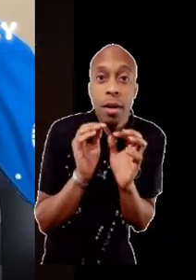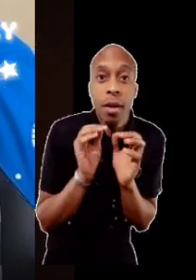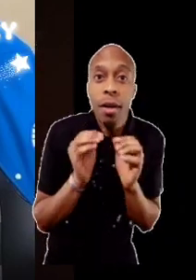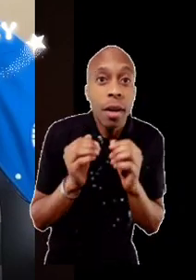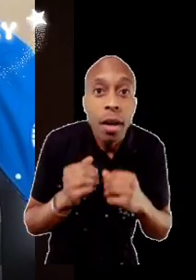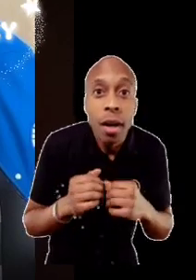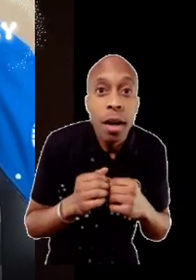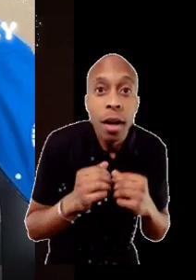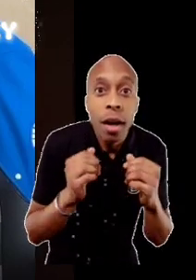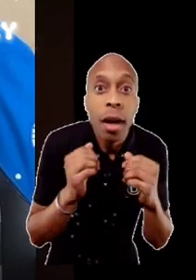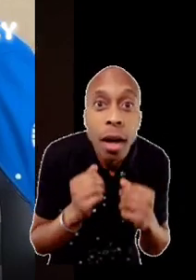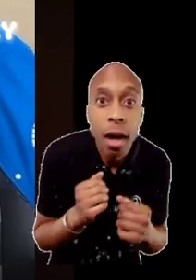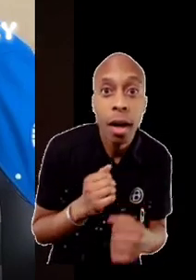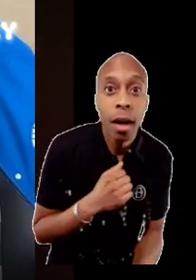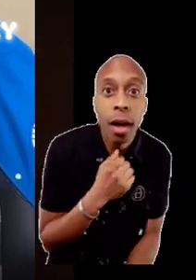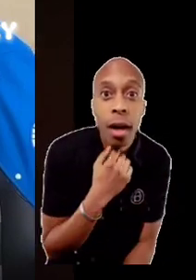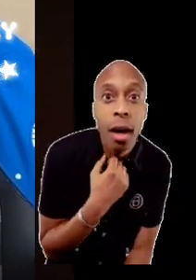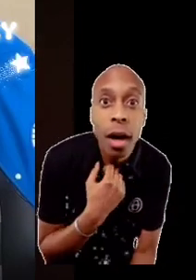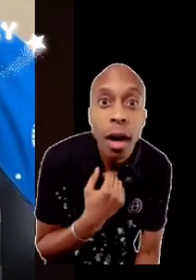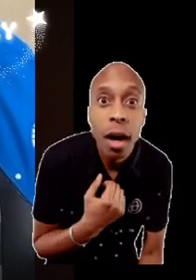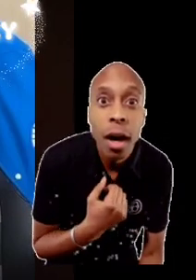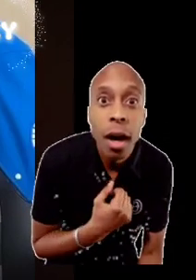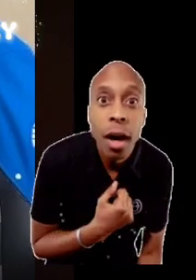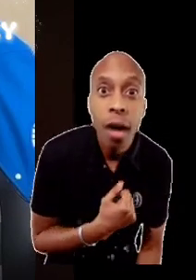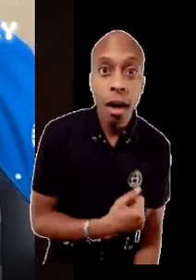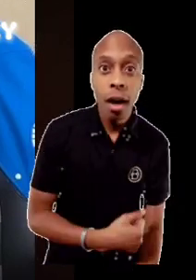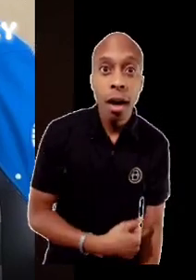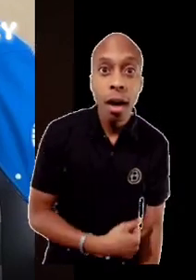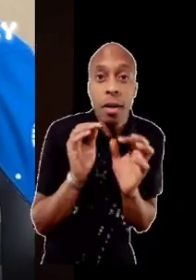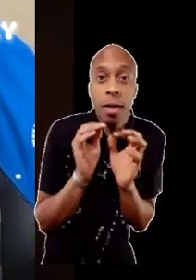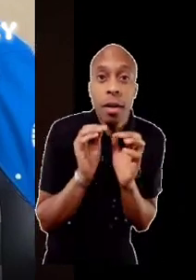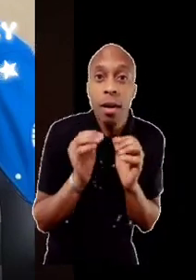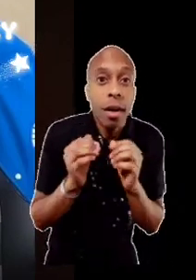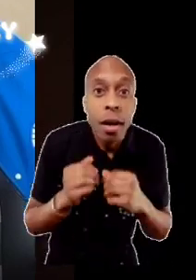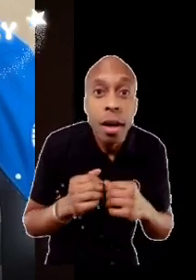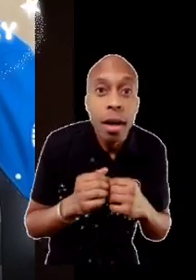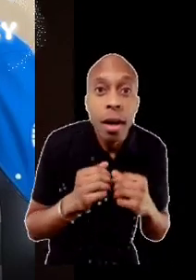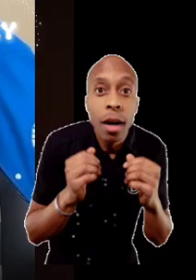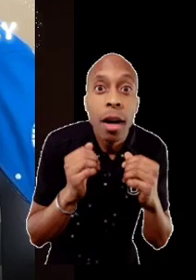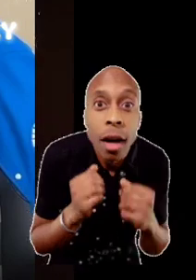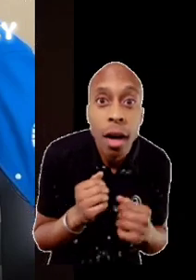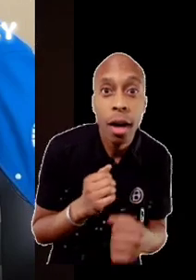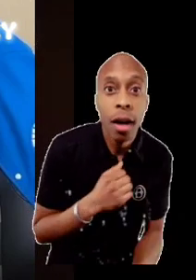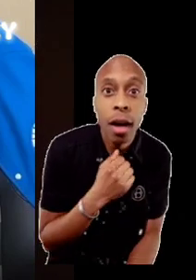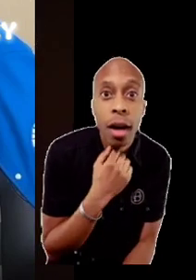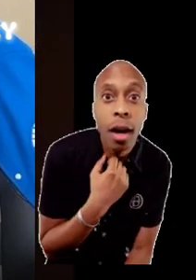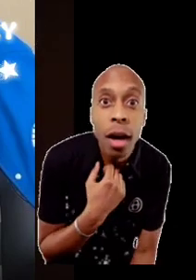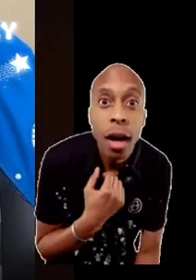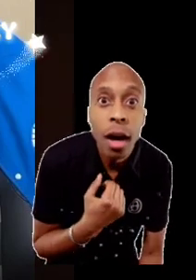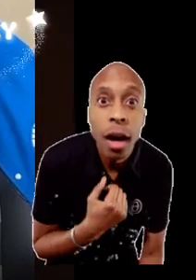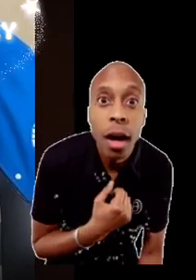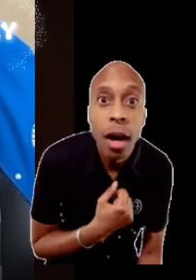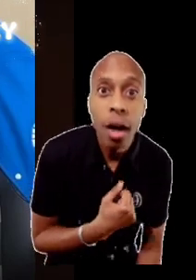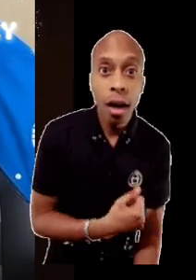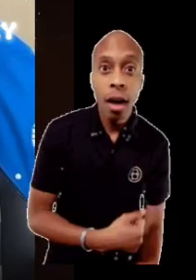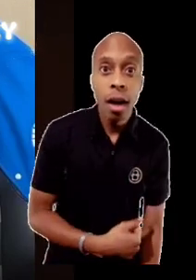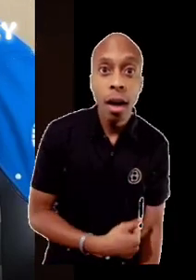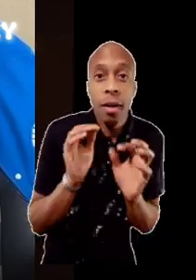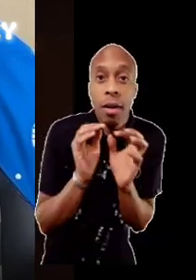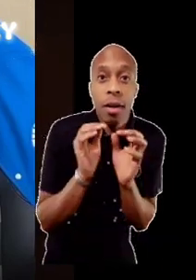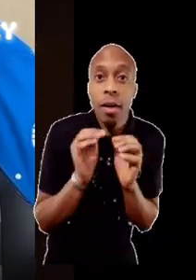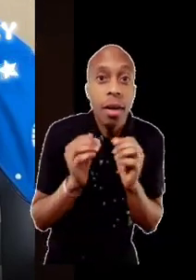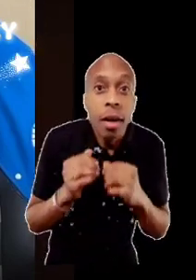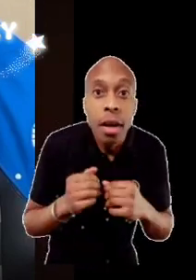Why not encourage this young man for do? Now when me look pan just now, why not encourage him for